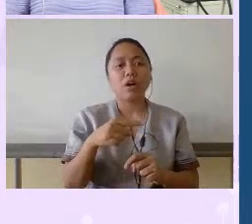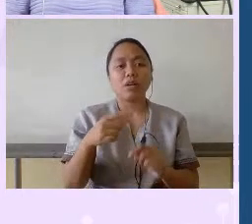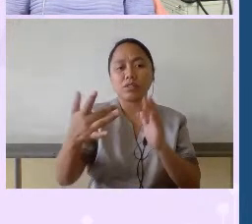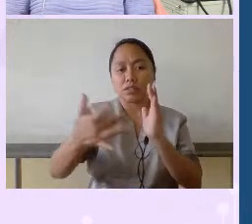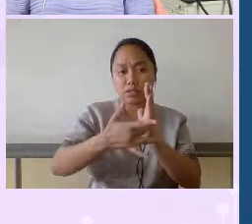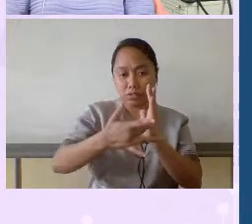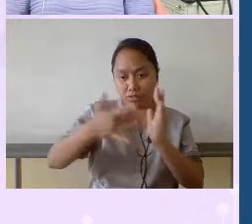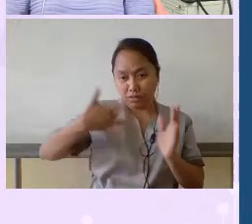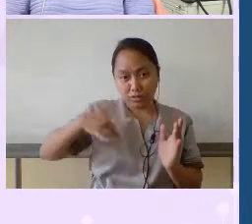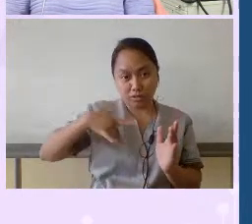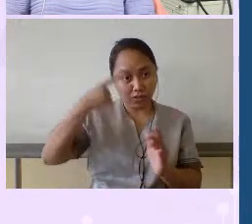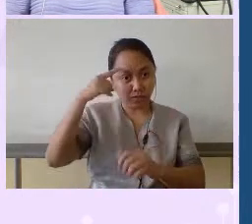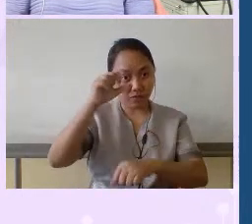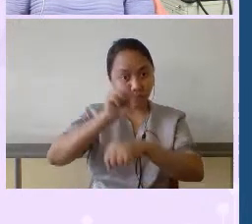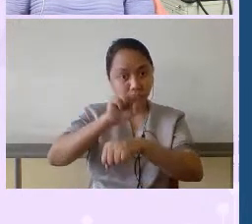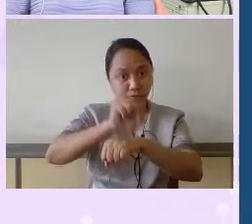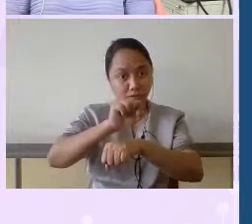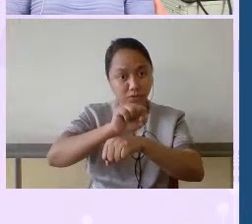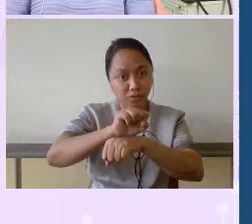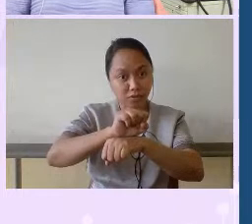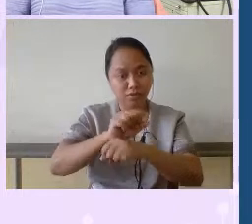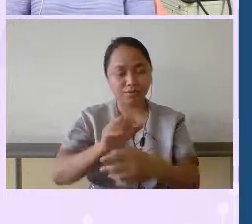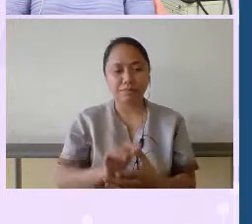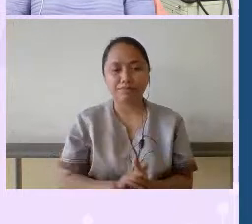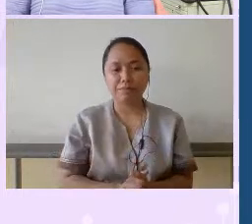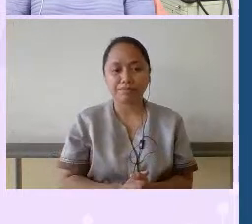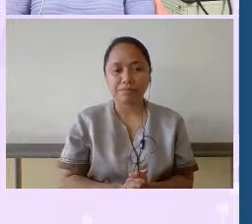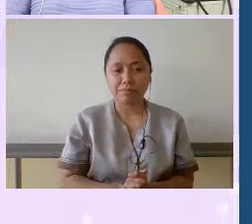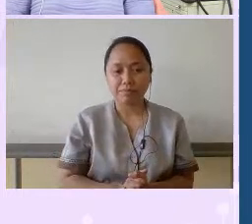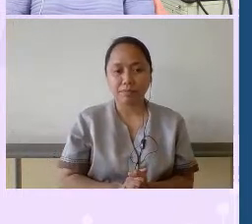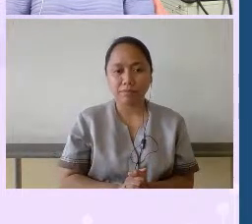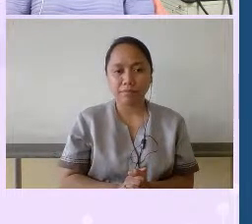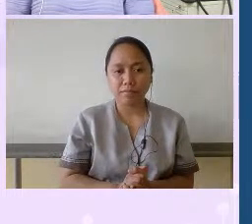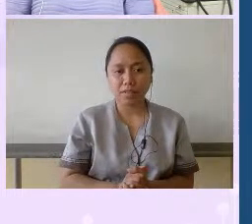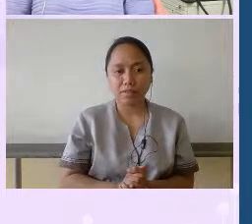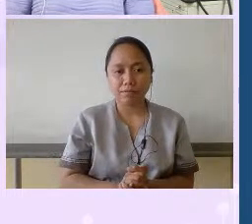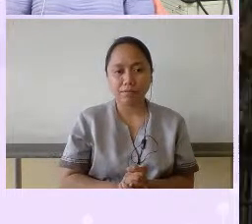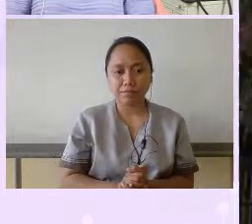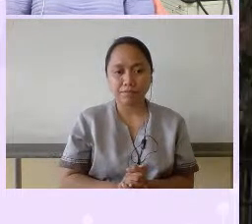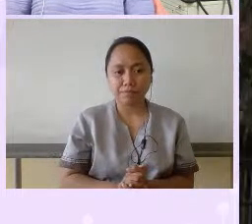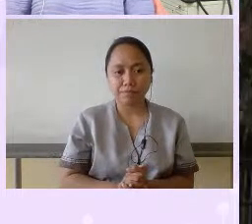quality and quantity of jobs. Next slide,